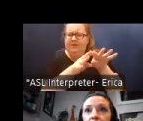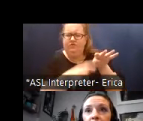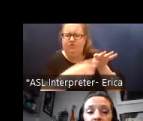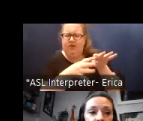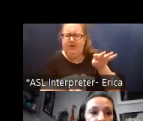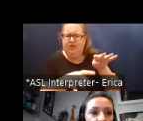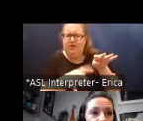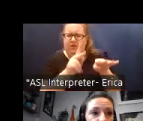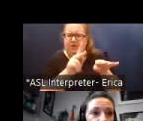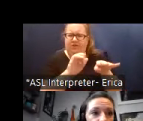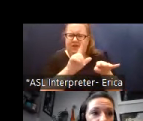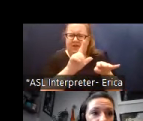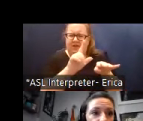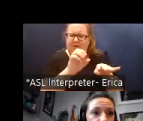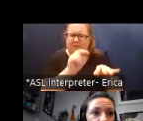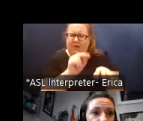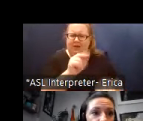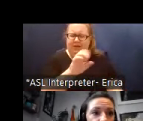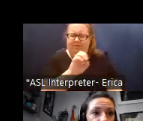the Kilvan Call?